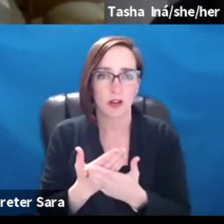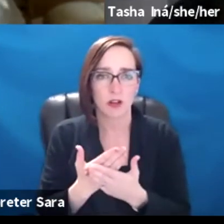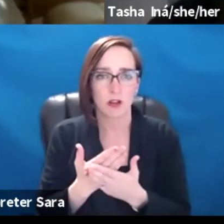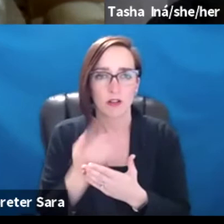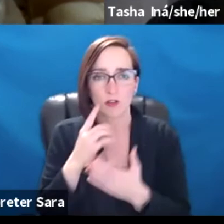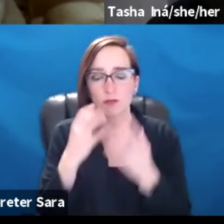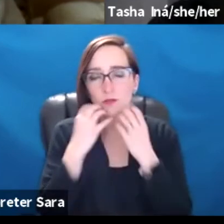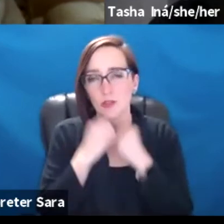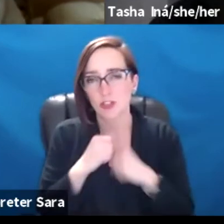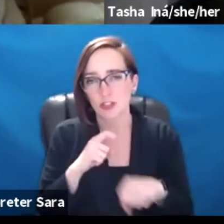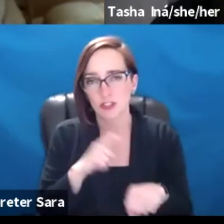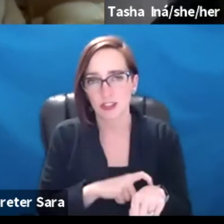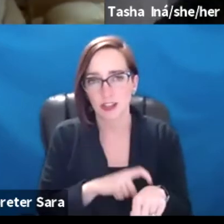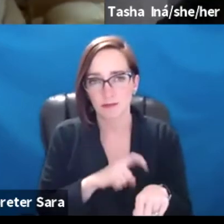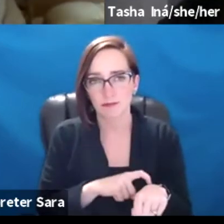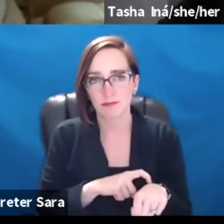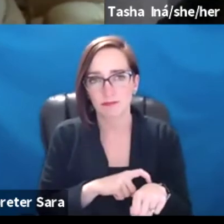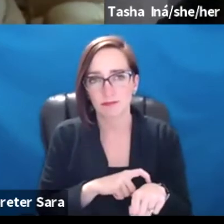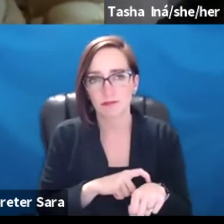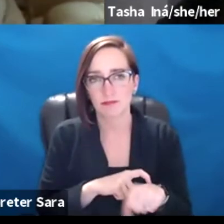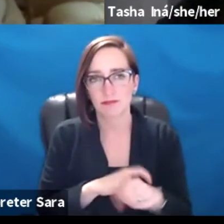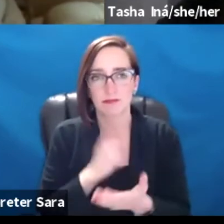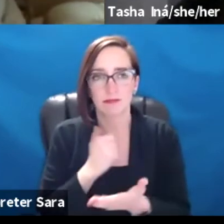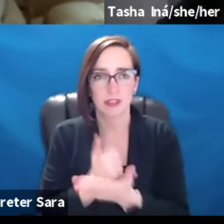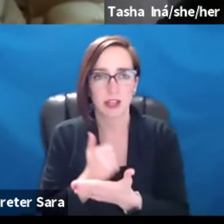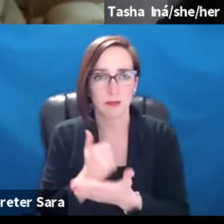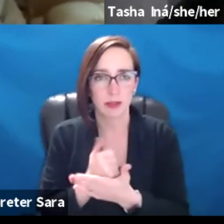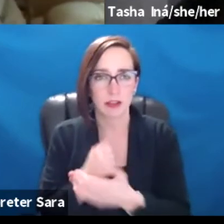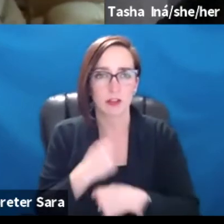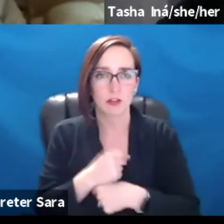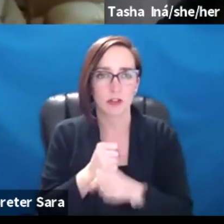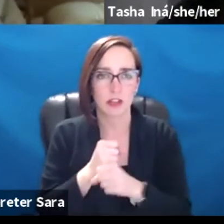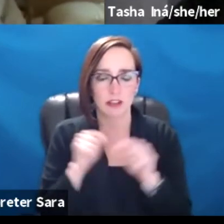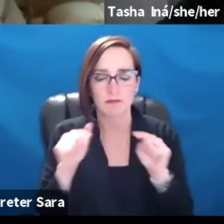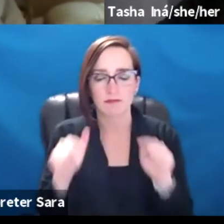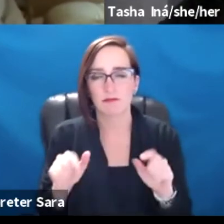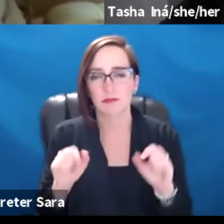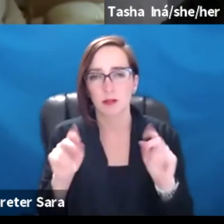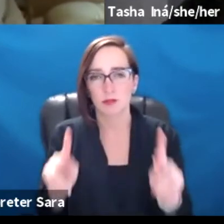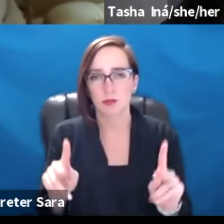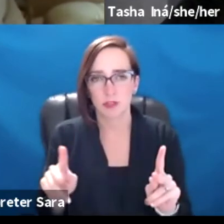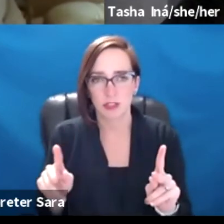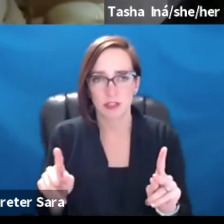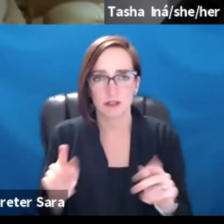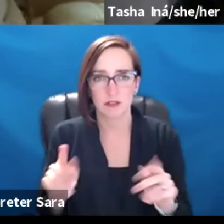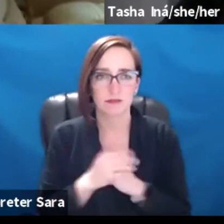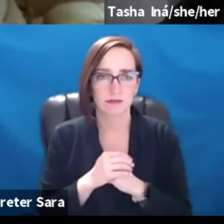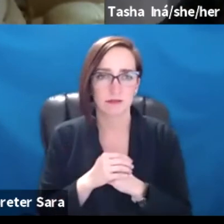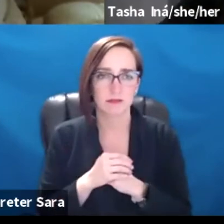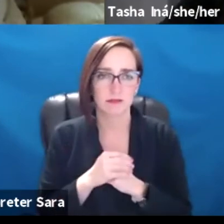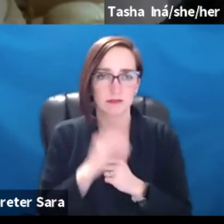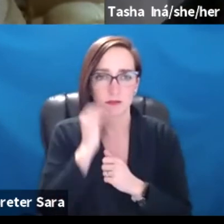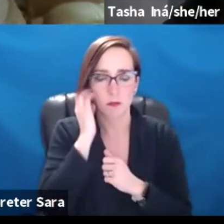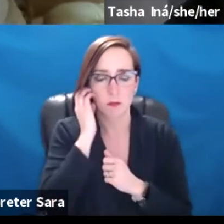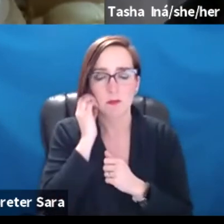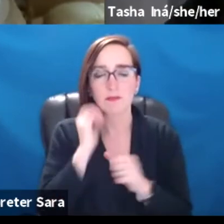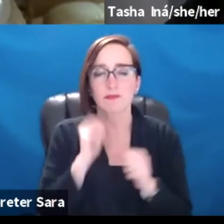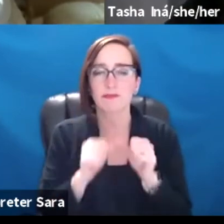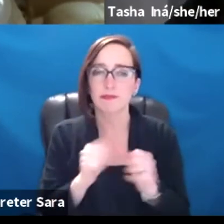precious time, for helping to create this. Keeping those hands